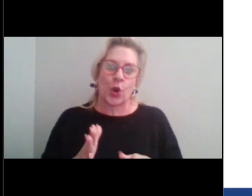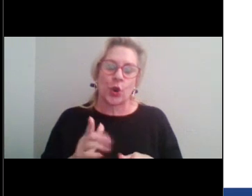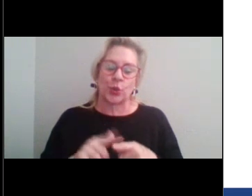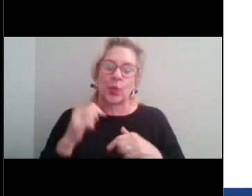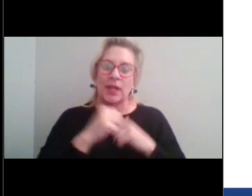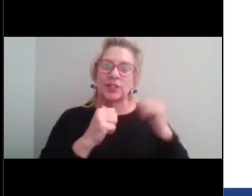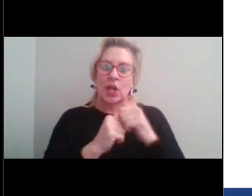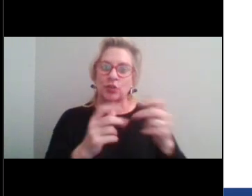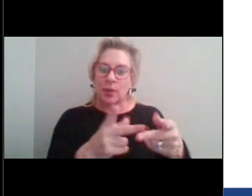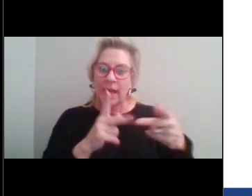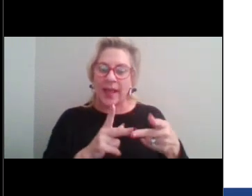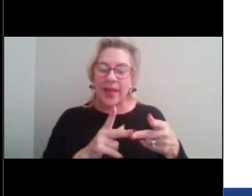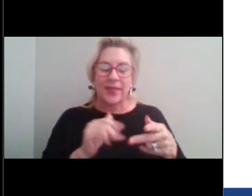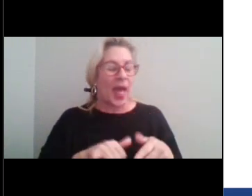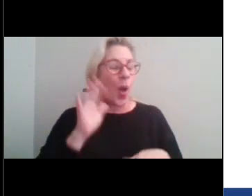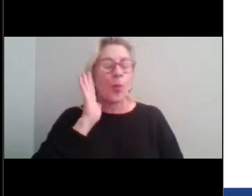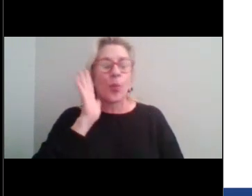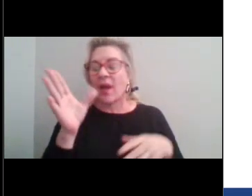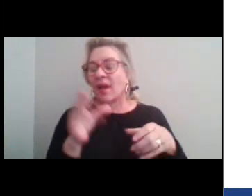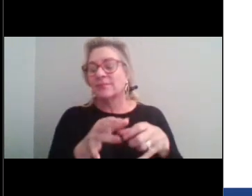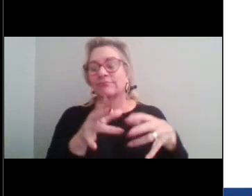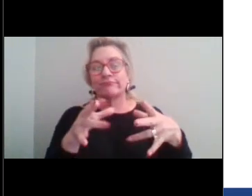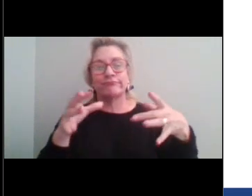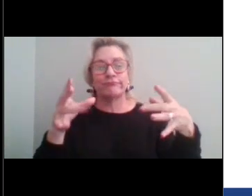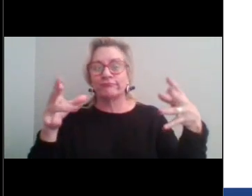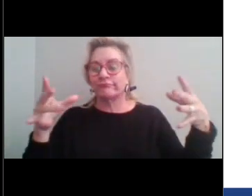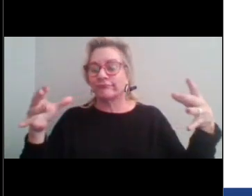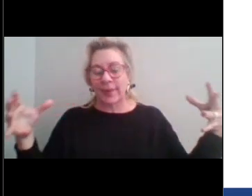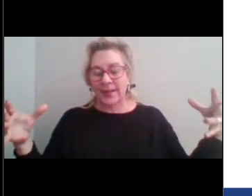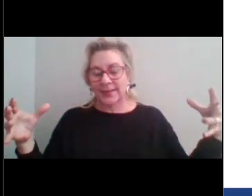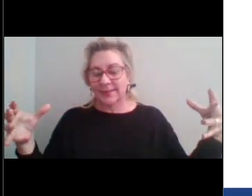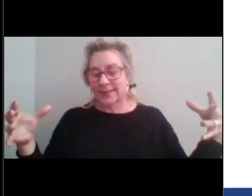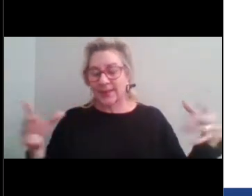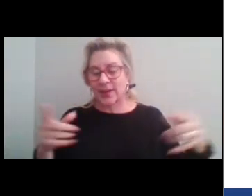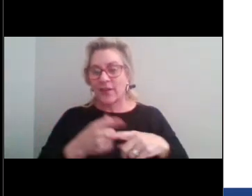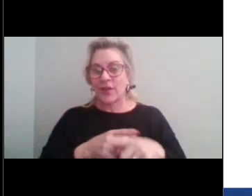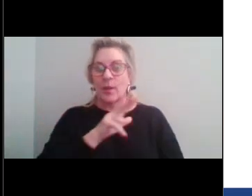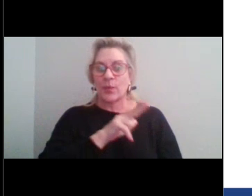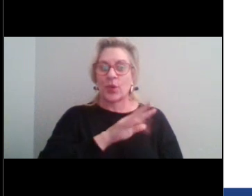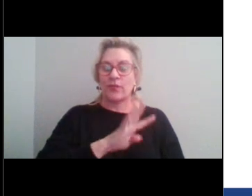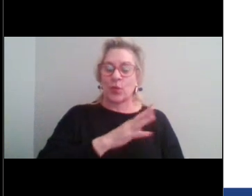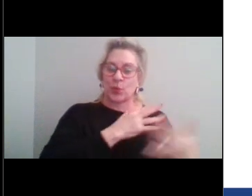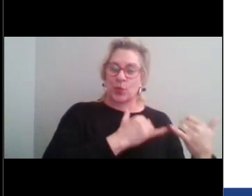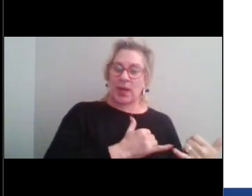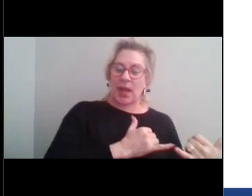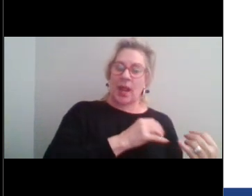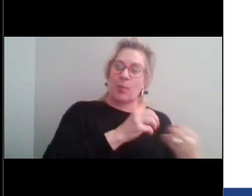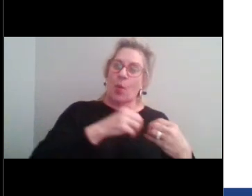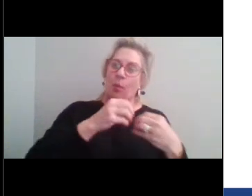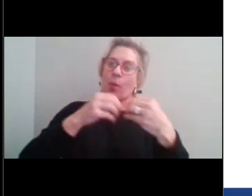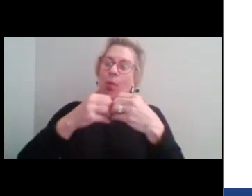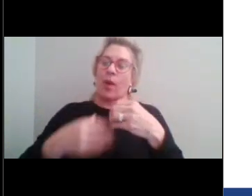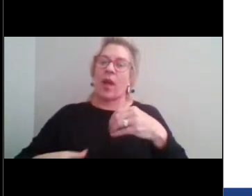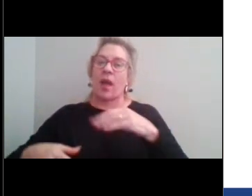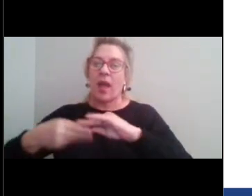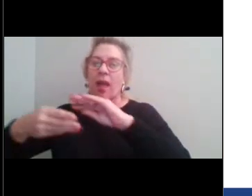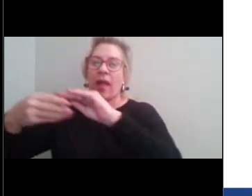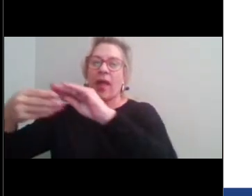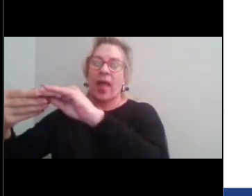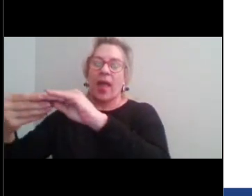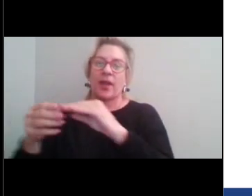That will only grow as we expand the active construction site number from 34 today and more as we get through the work in the